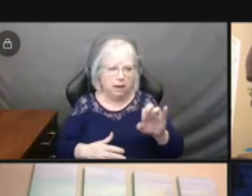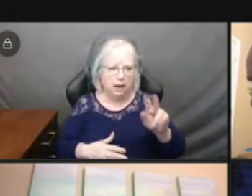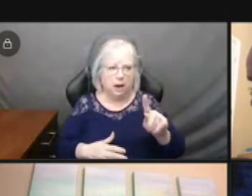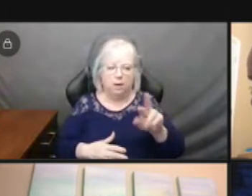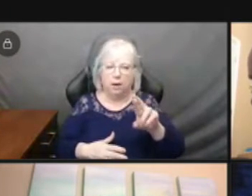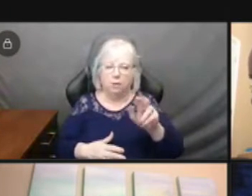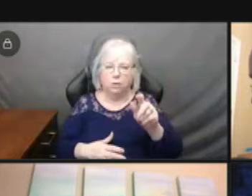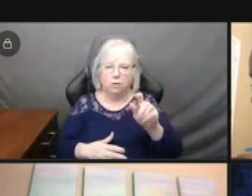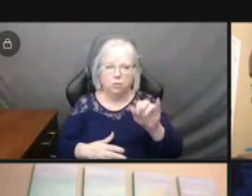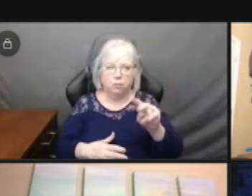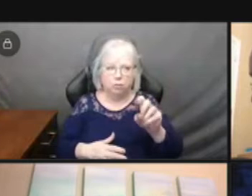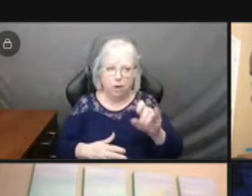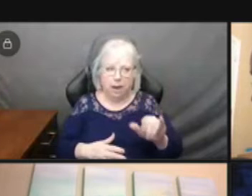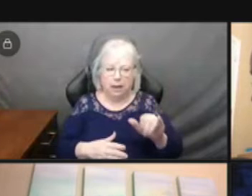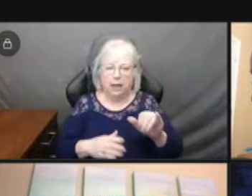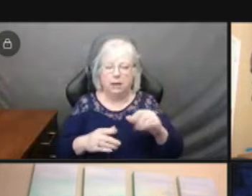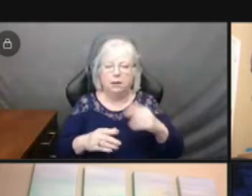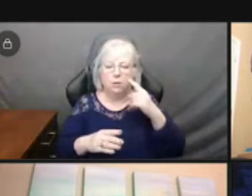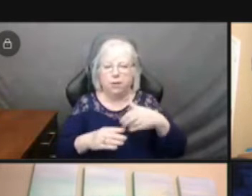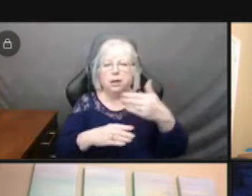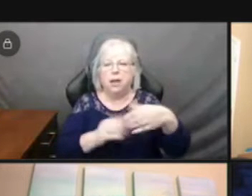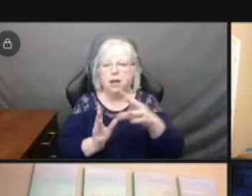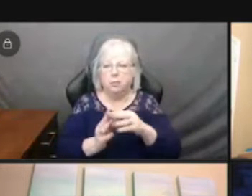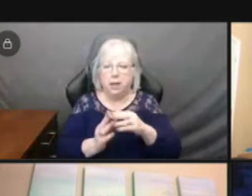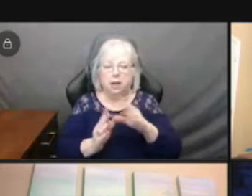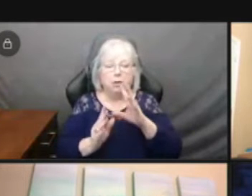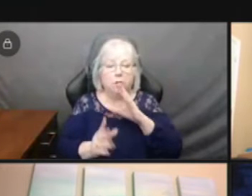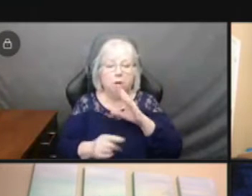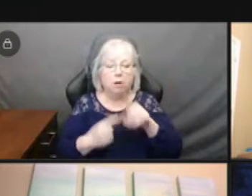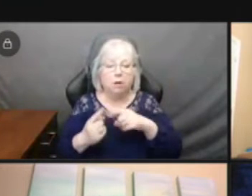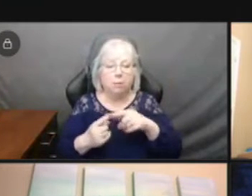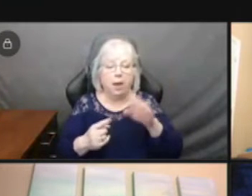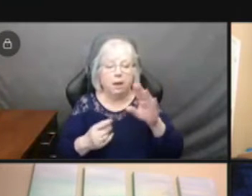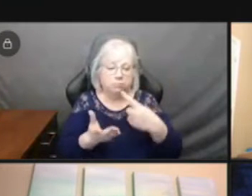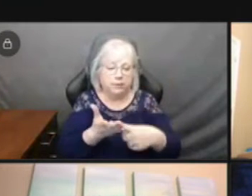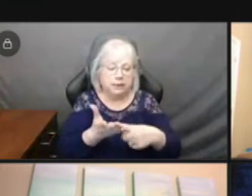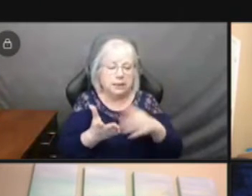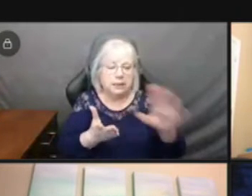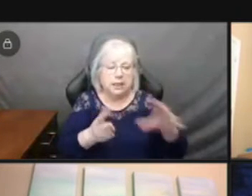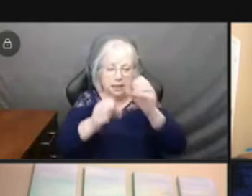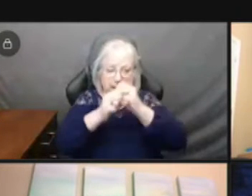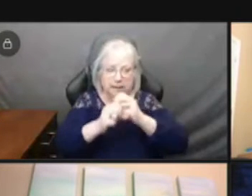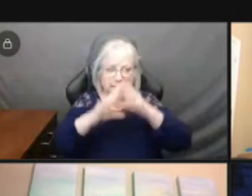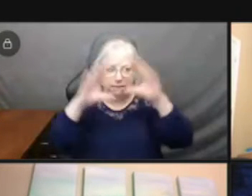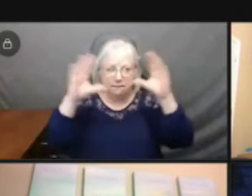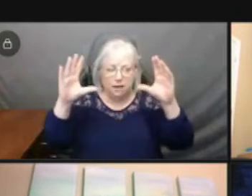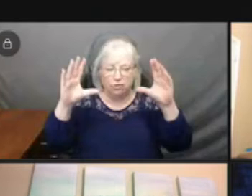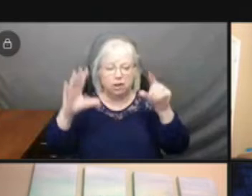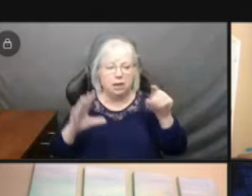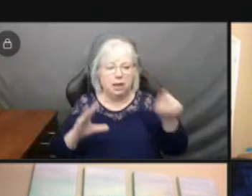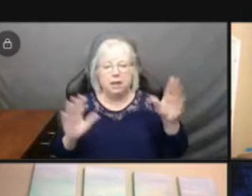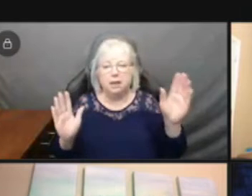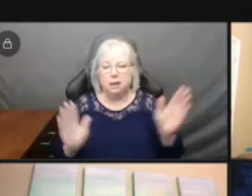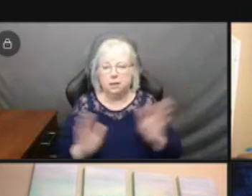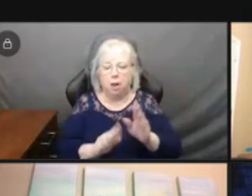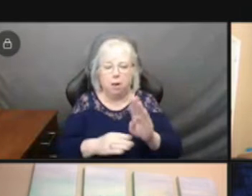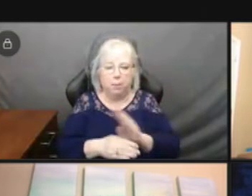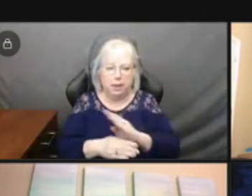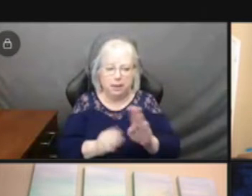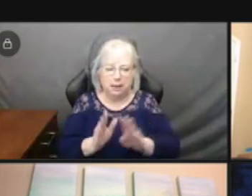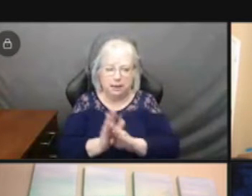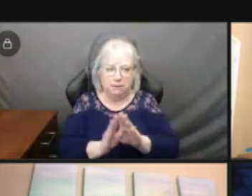next meeting to talk to us about his vision. And he is a small business